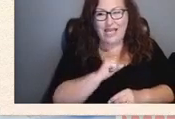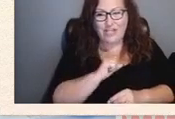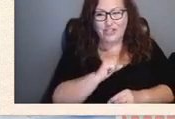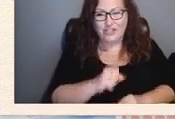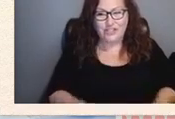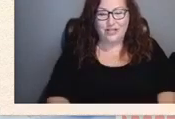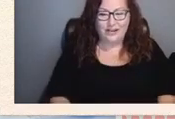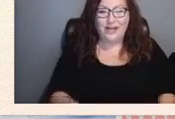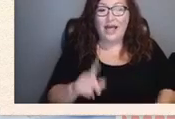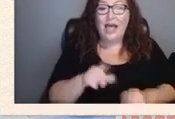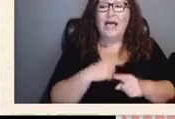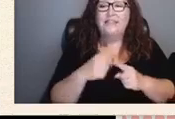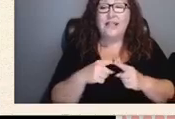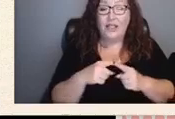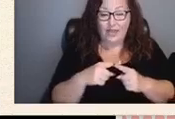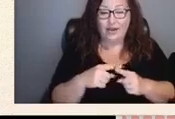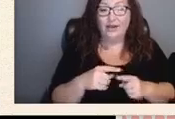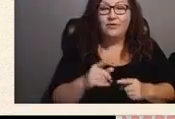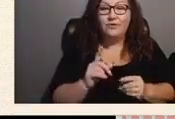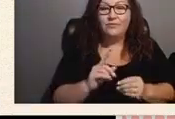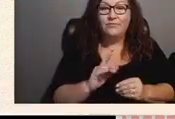then, one more meme.